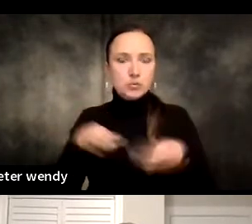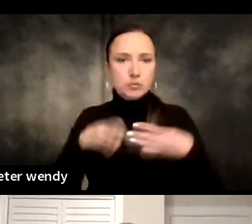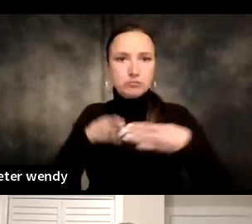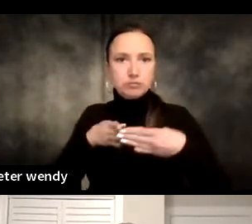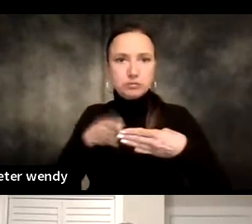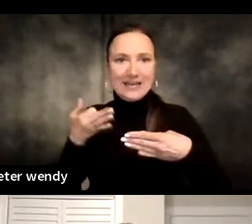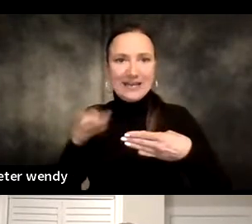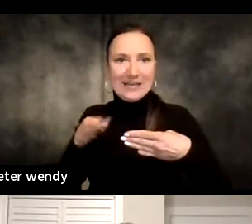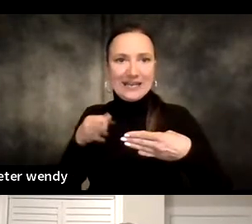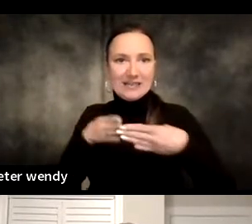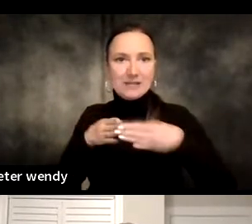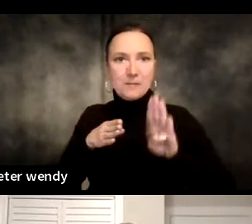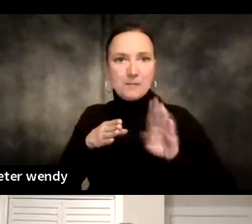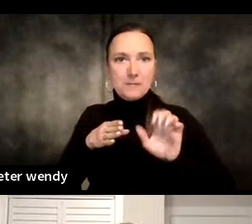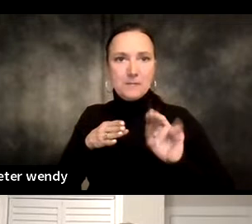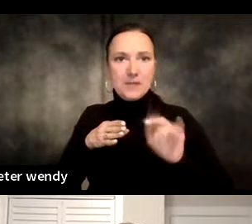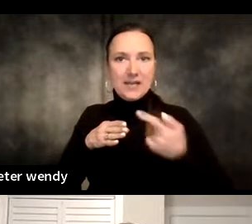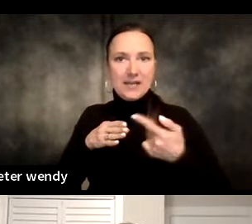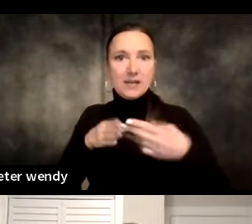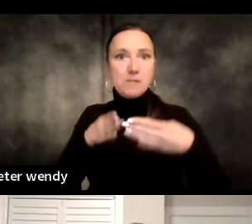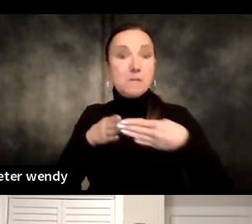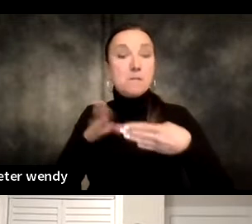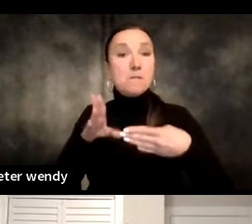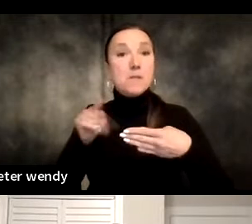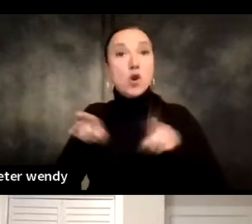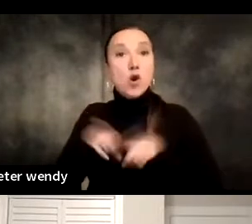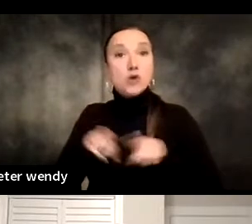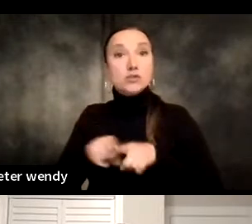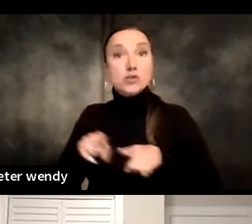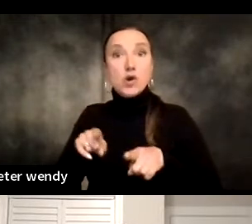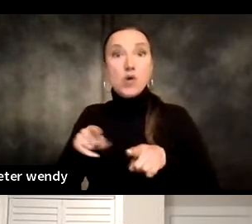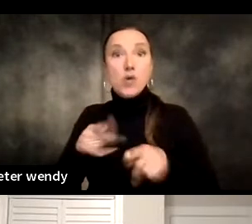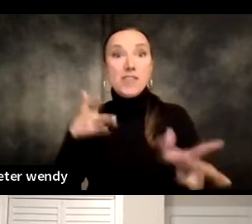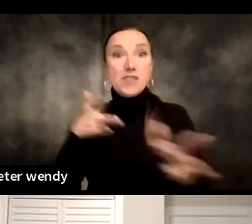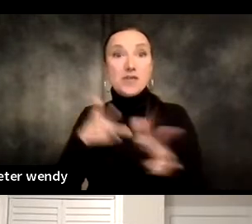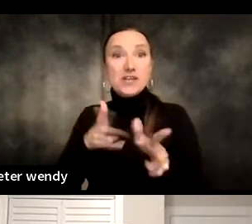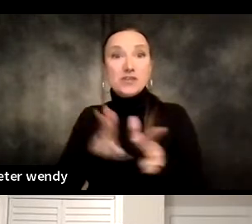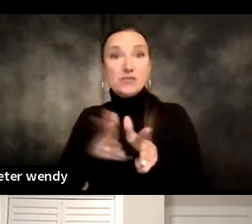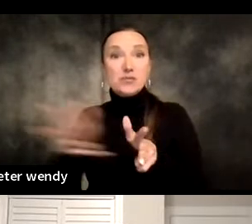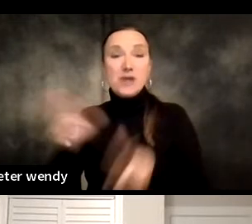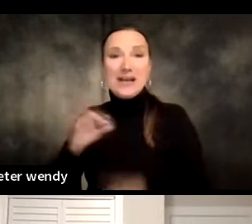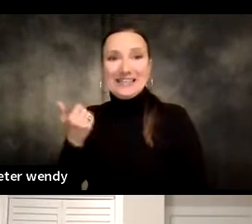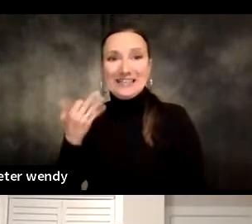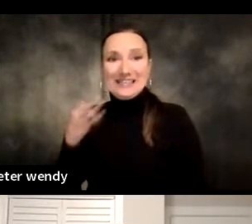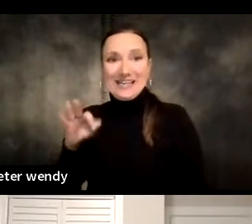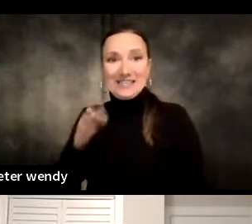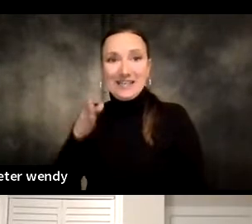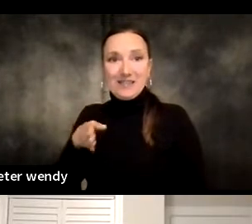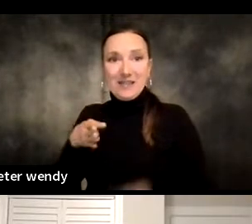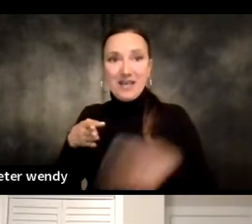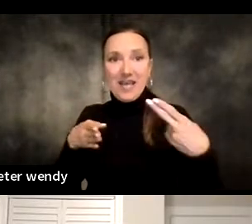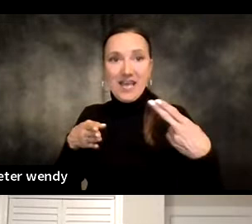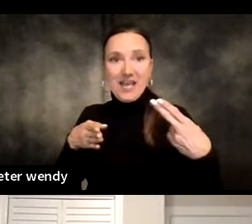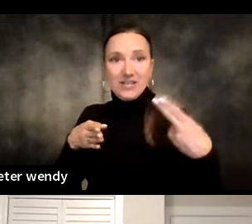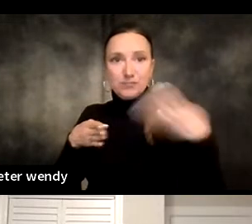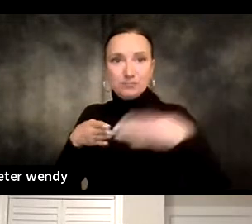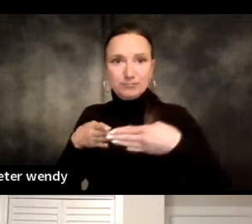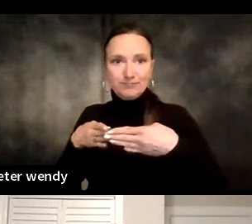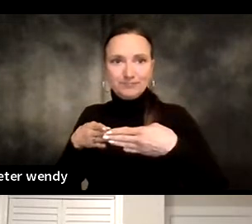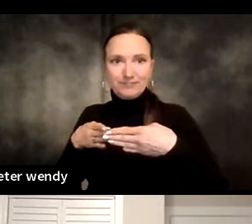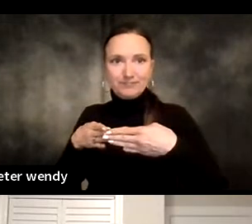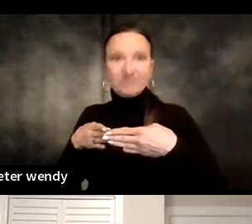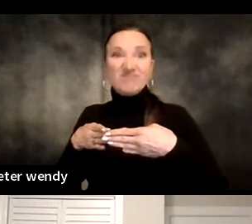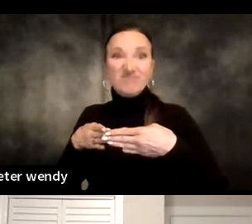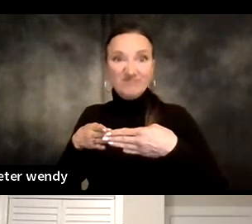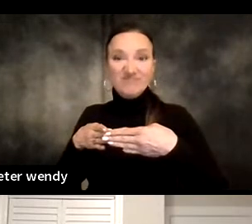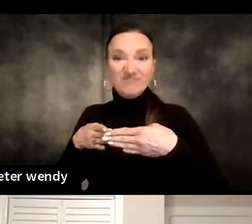but also there was a hit and run on 19th and H. So that kind of jarred my memory. 19th and